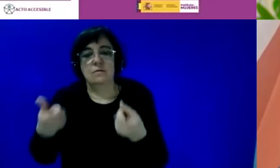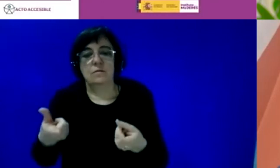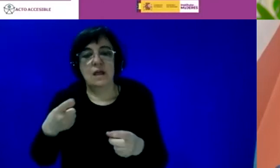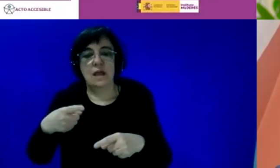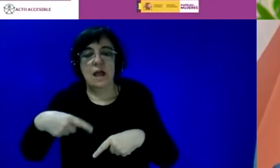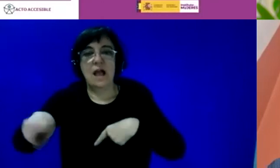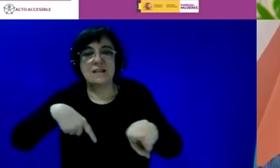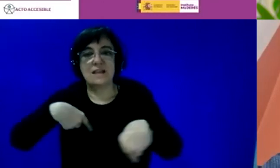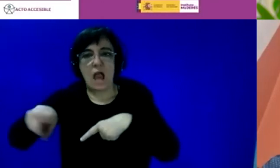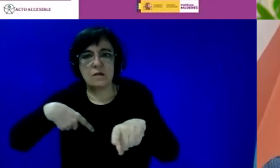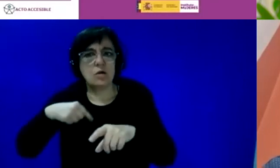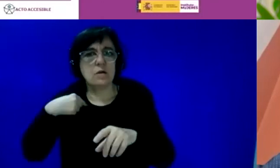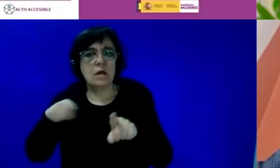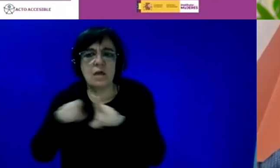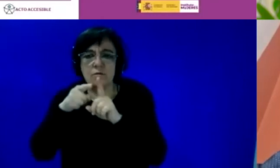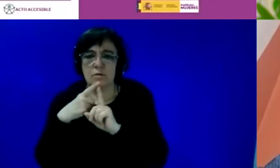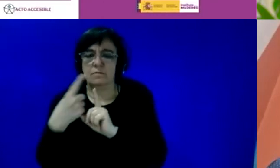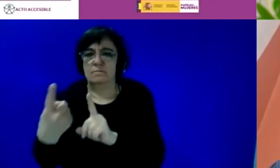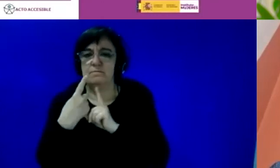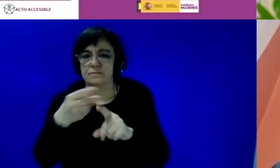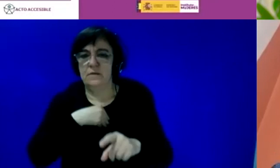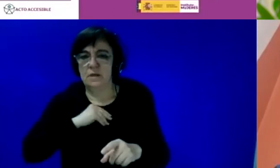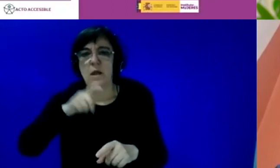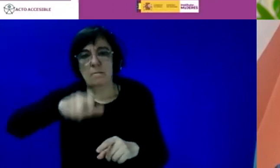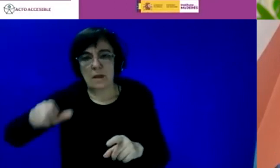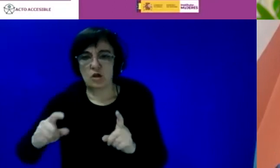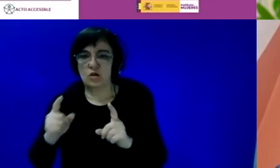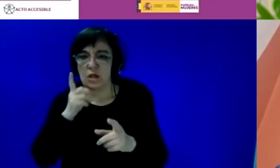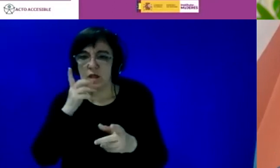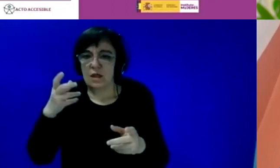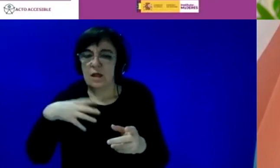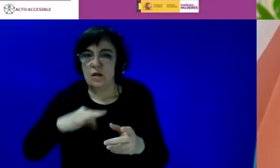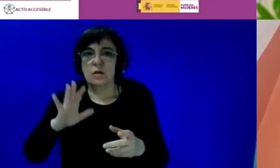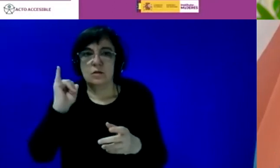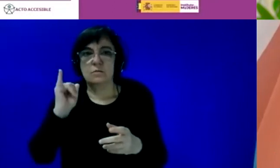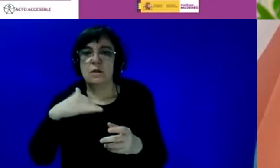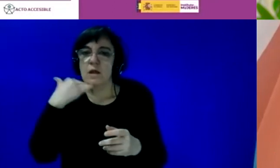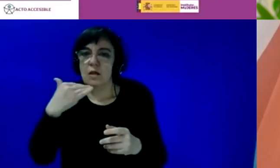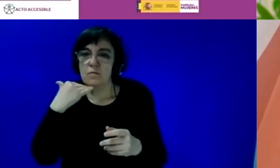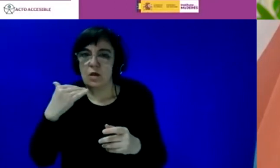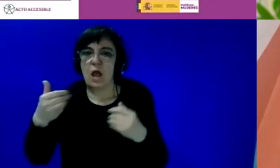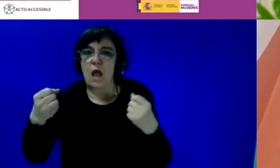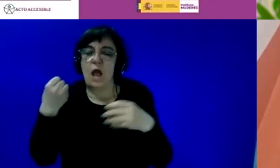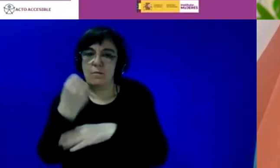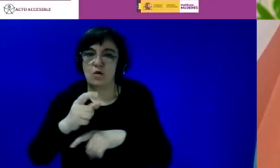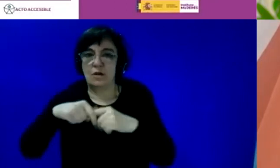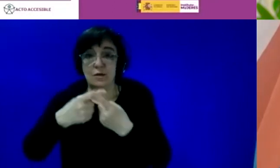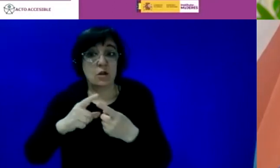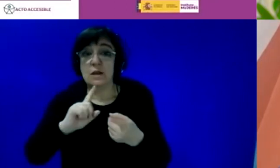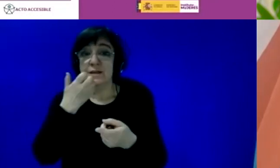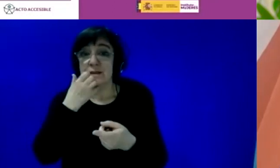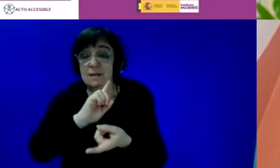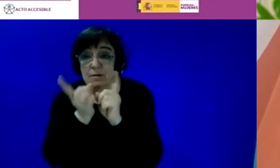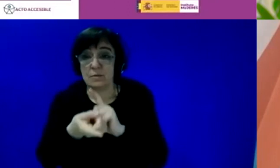with disabilities. We will provide transport to any part of Spain if they have some